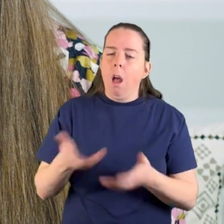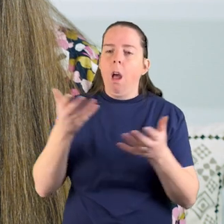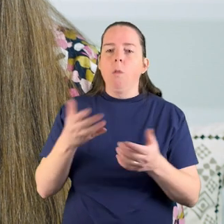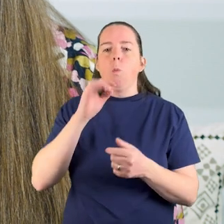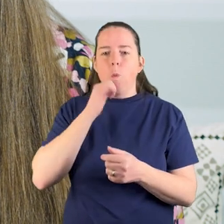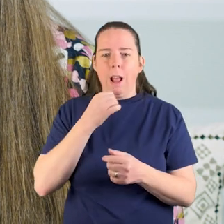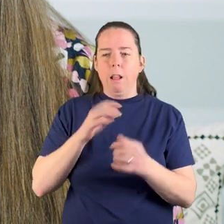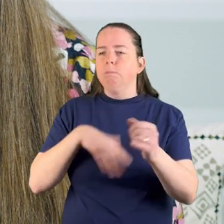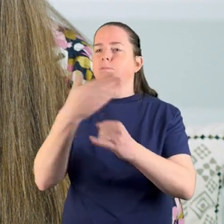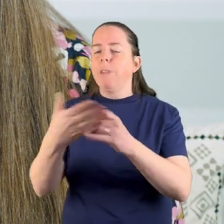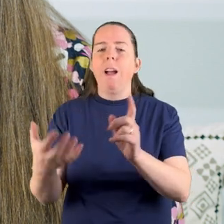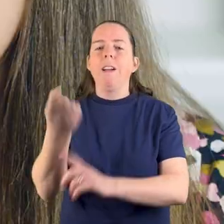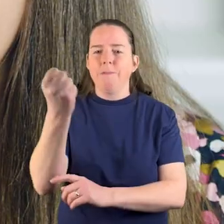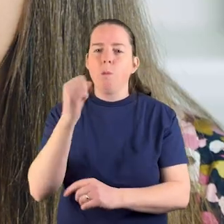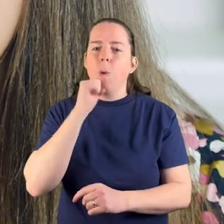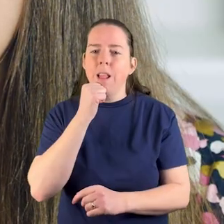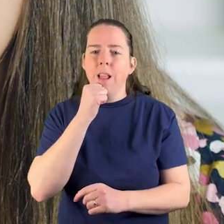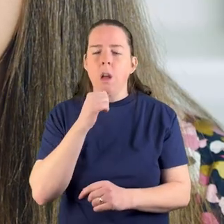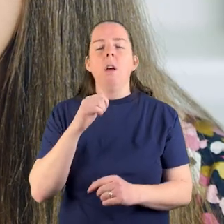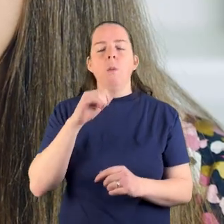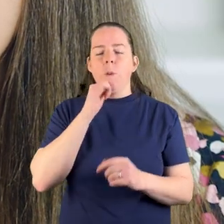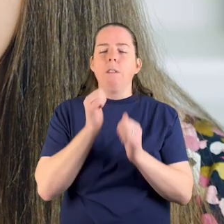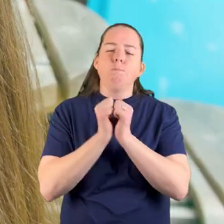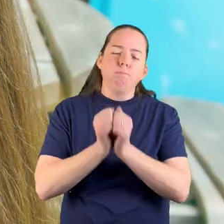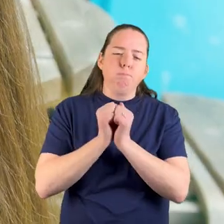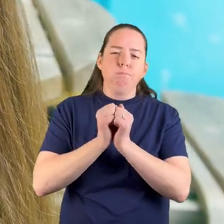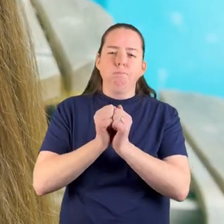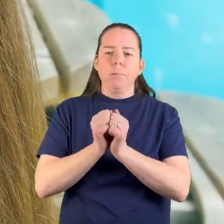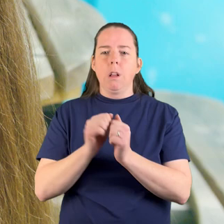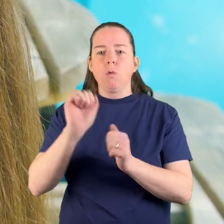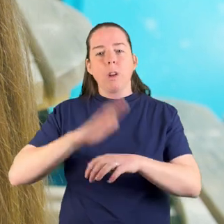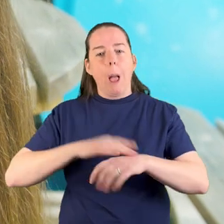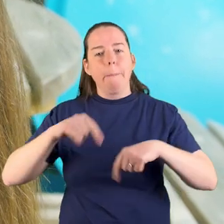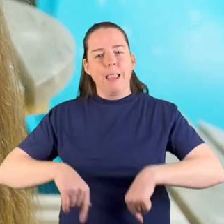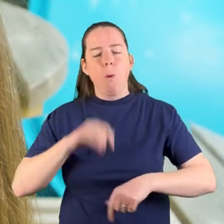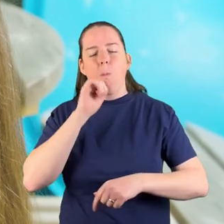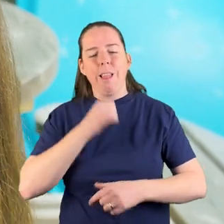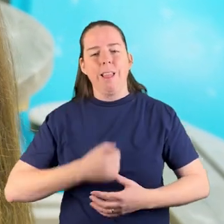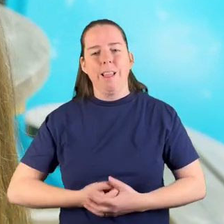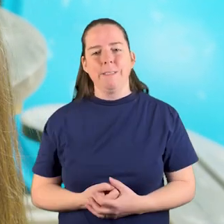will come out the other side of it and you'll be thankful and appreciative of your time at the Beeches.